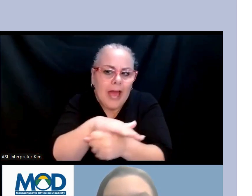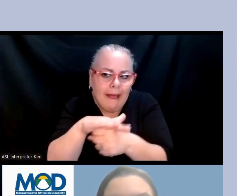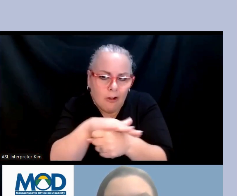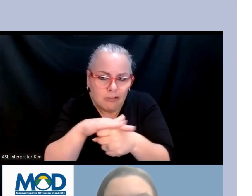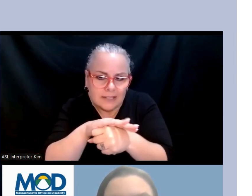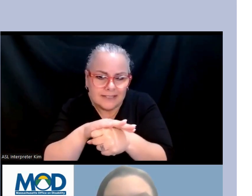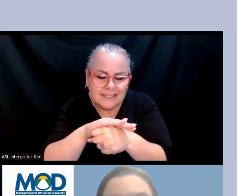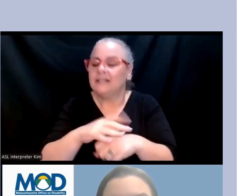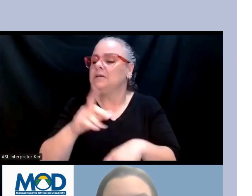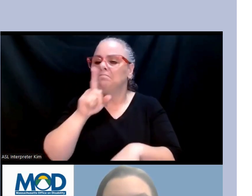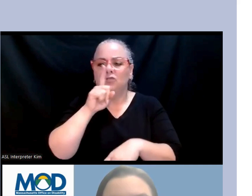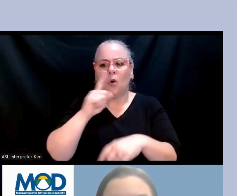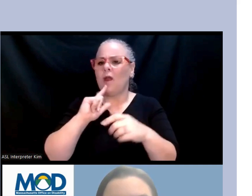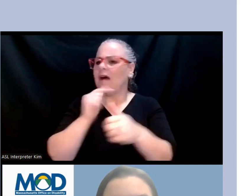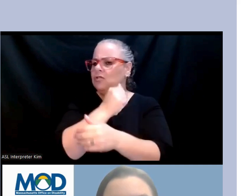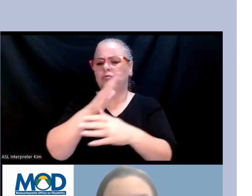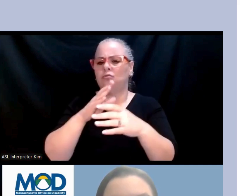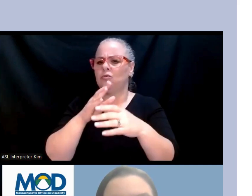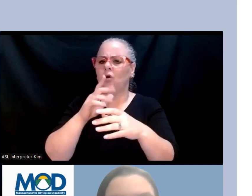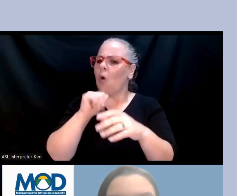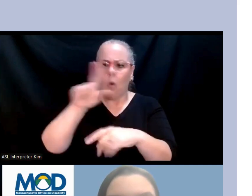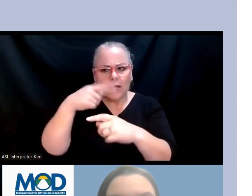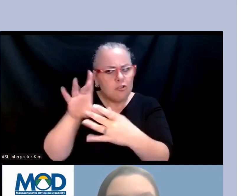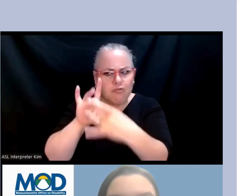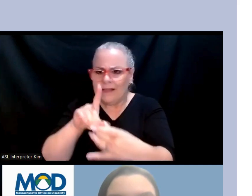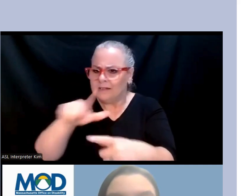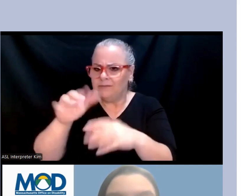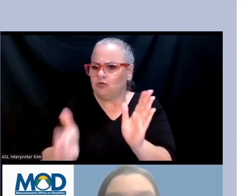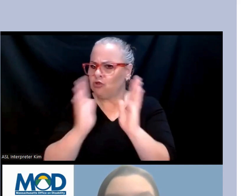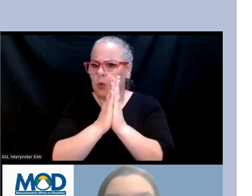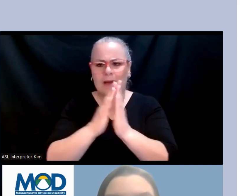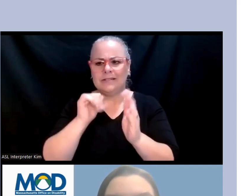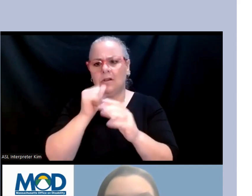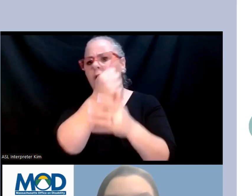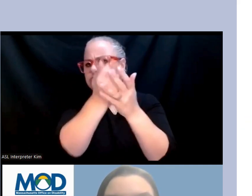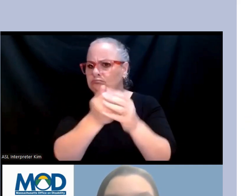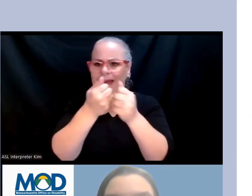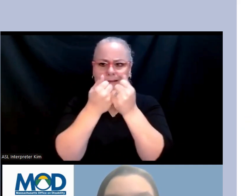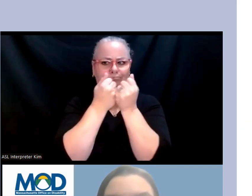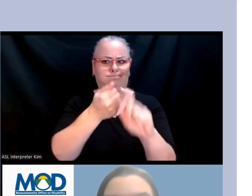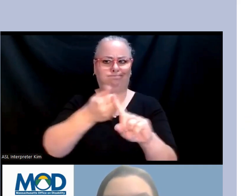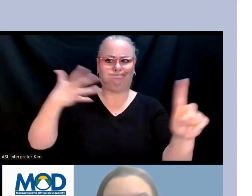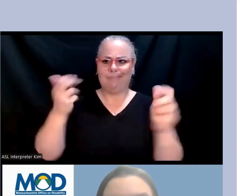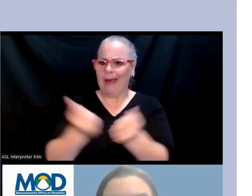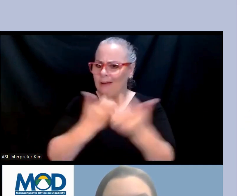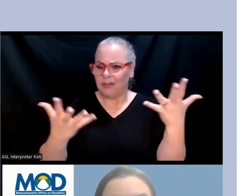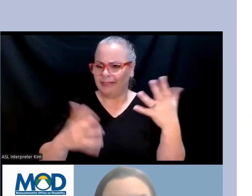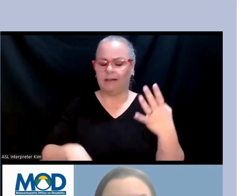limitations or symptoms that are relevant to your request. 4, state what